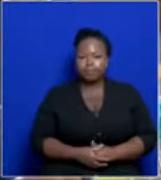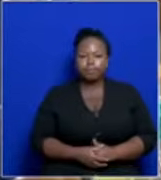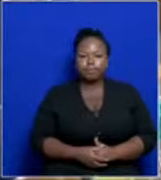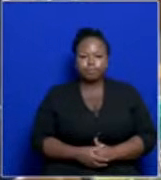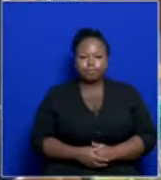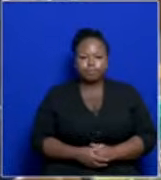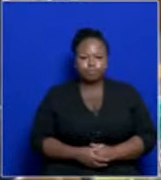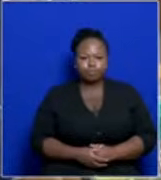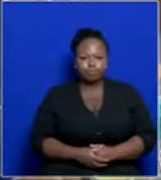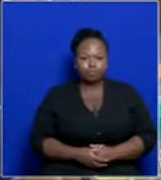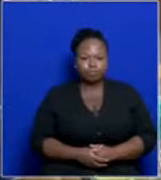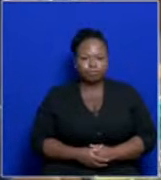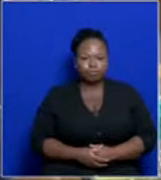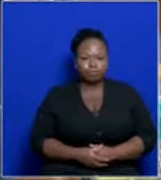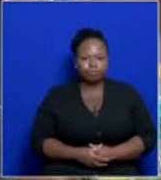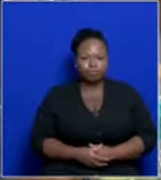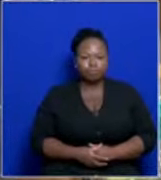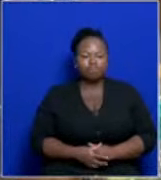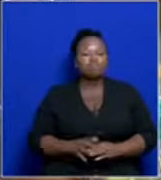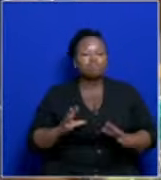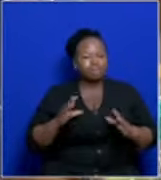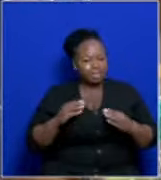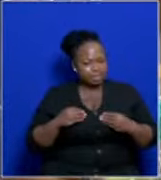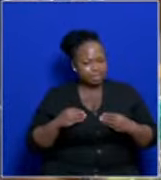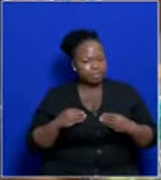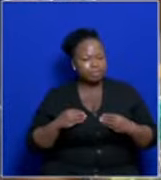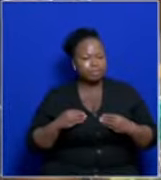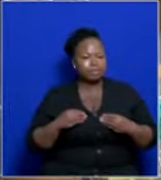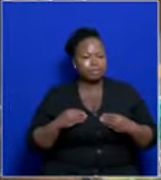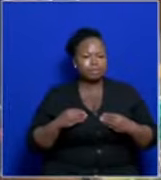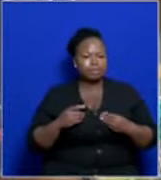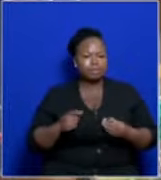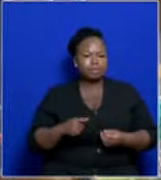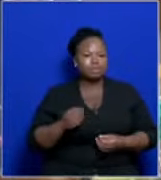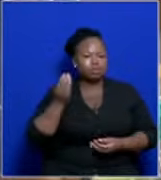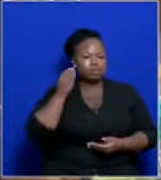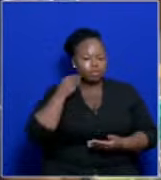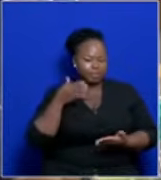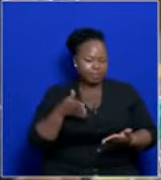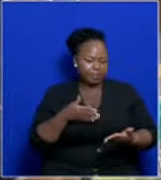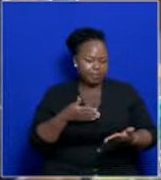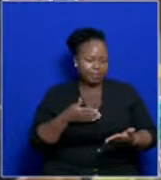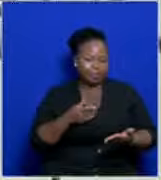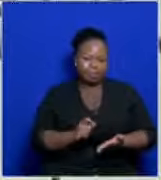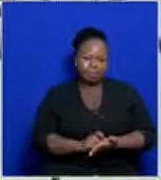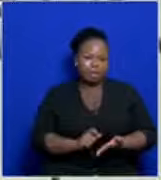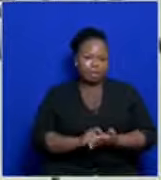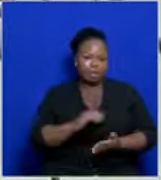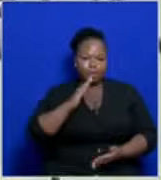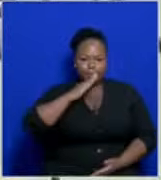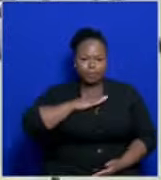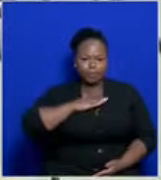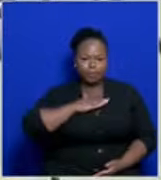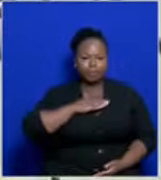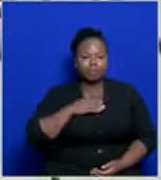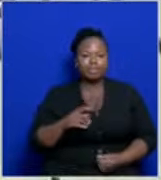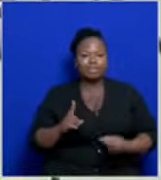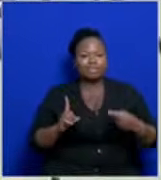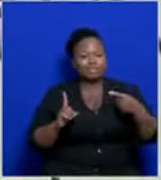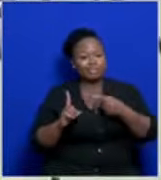I admit that I didn't put more information in my statement. With Commissioner Spies,